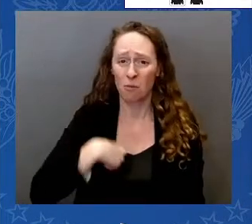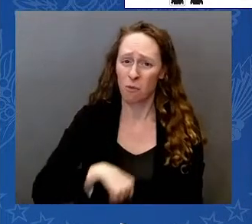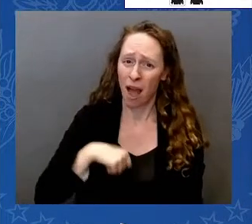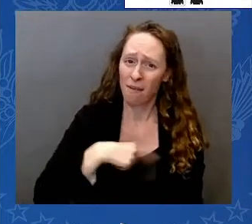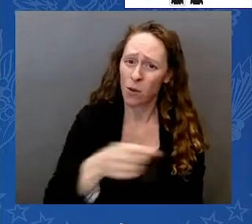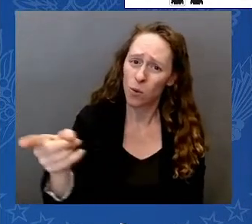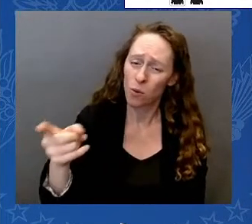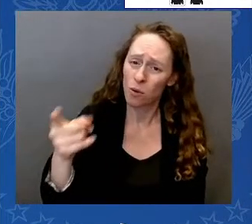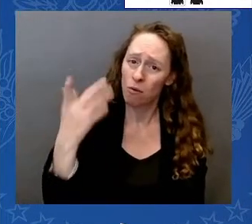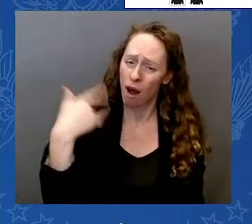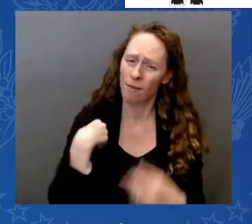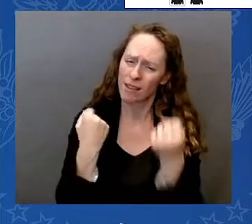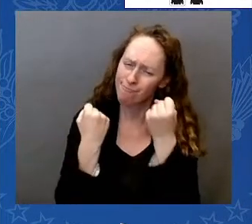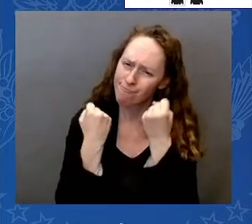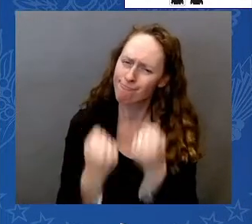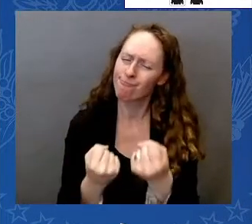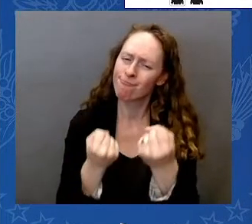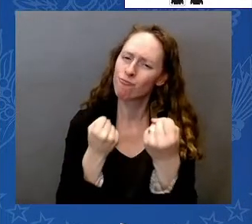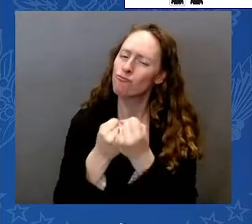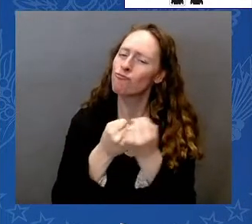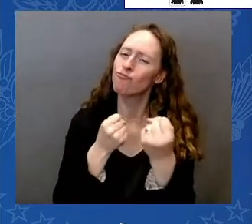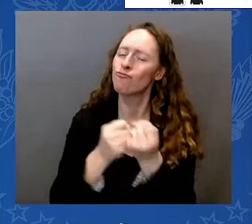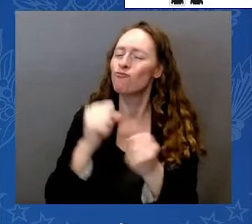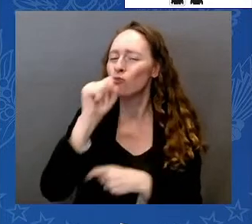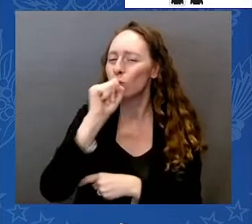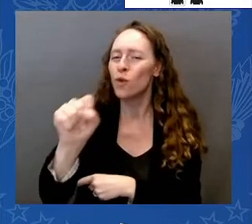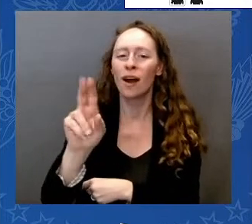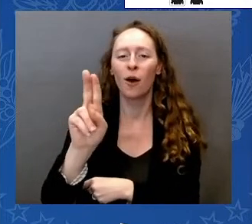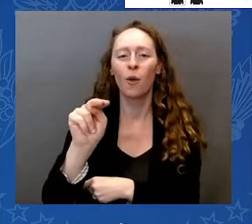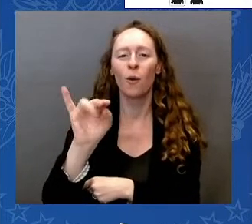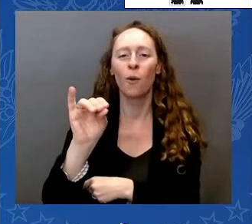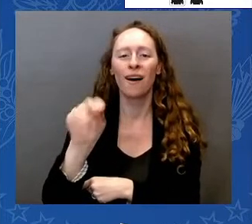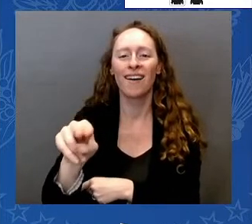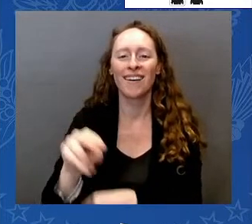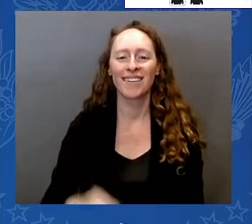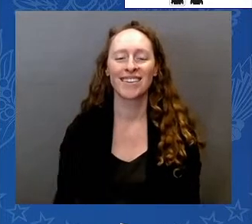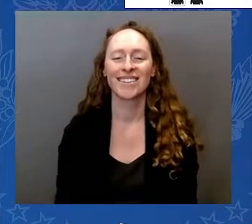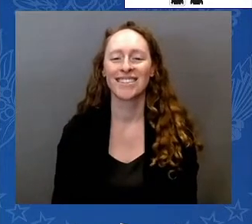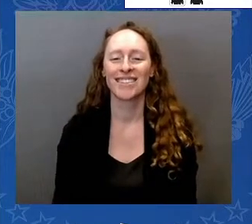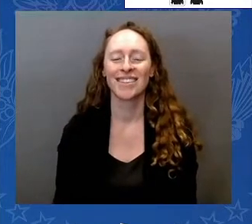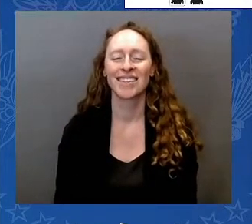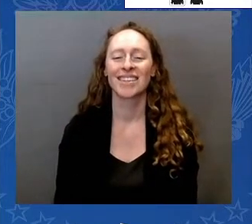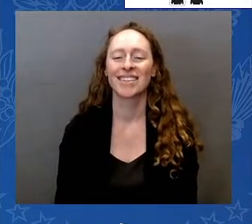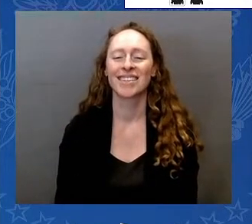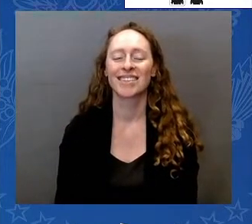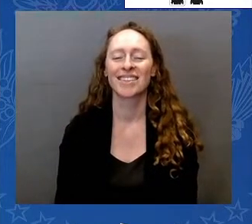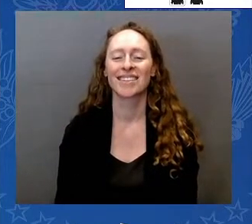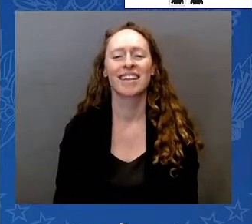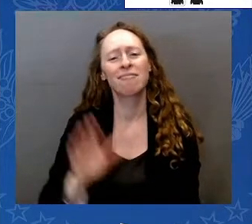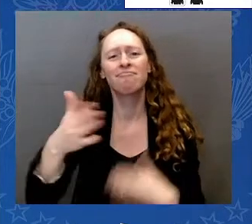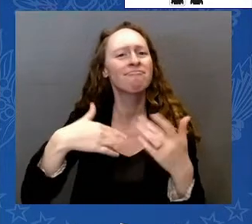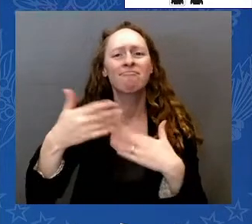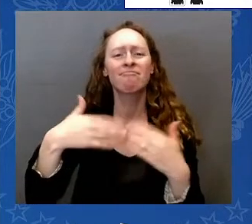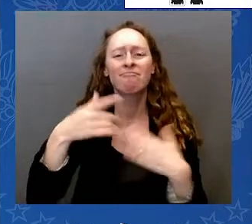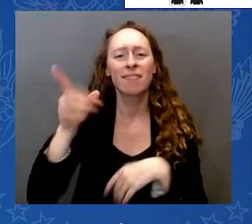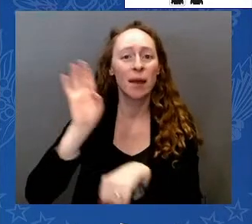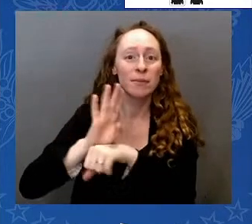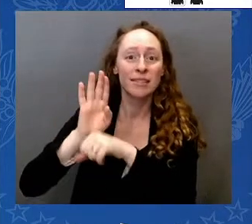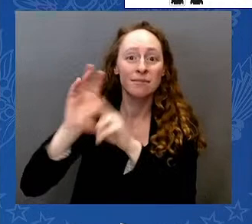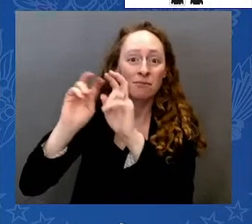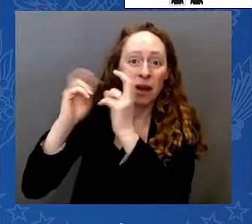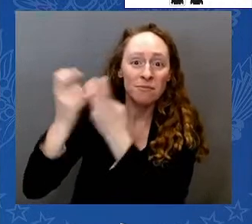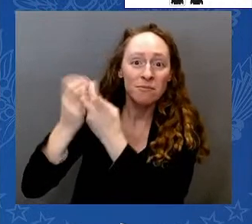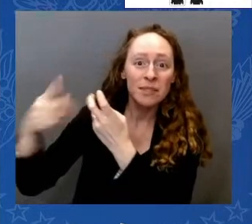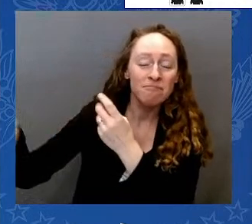everybody, whether speaking to the National Chamber of Commerce or the Business Roundtable, the reason I'm the most pro-union president in American history